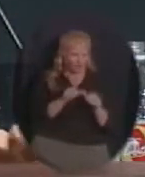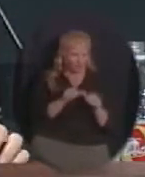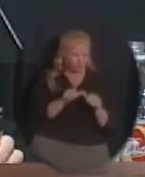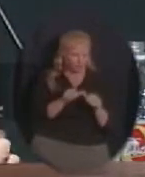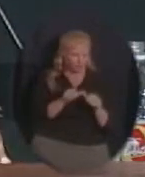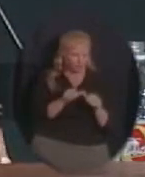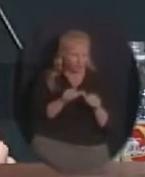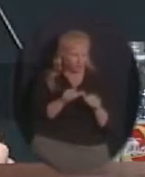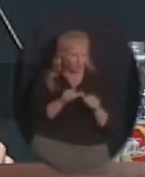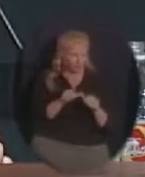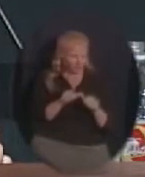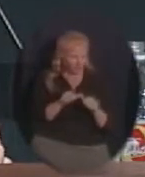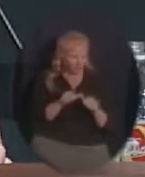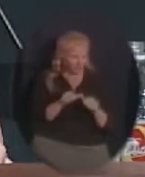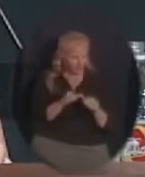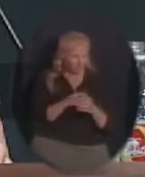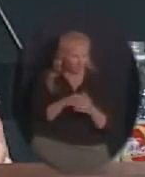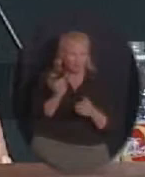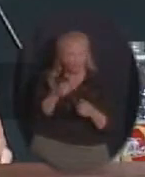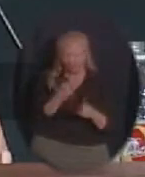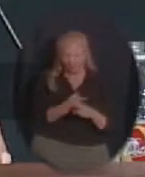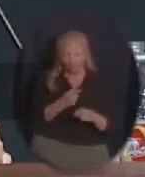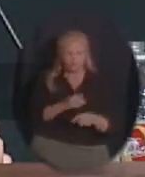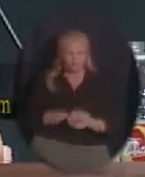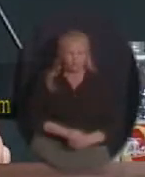Attendance areas. High school attendance areas.